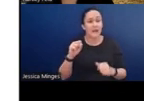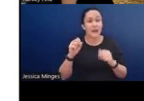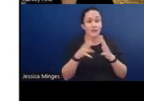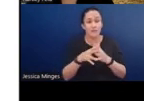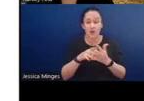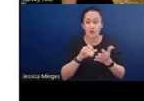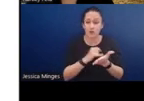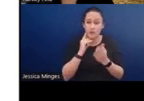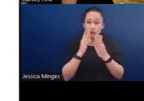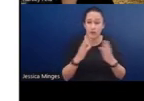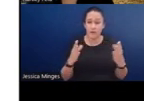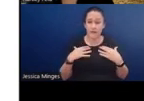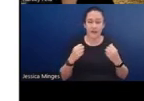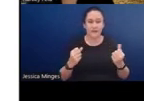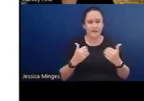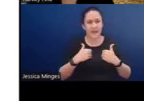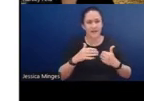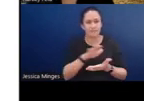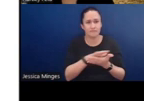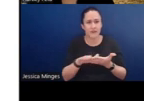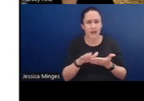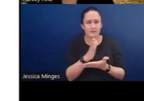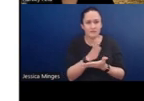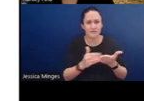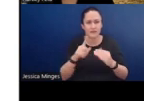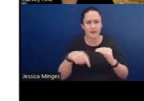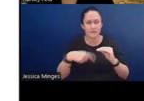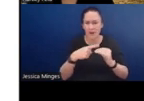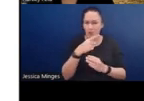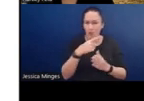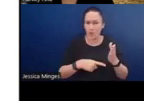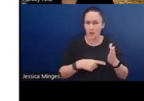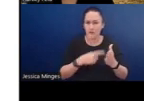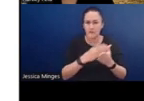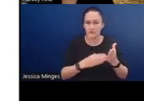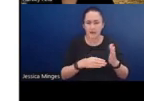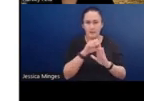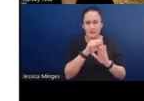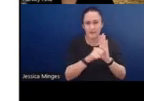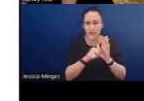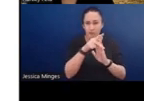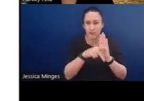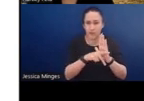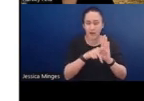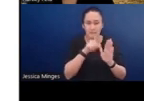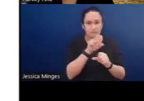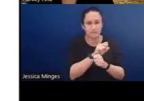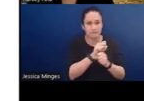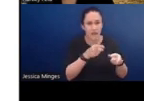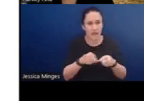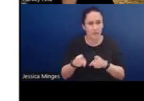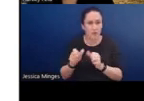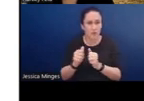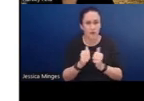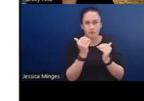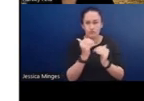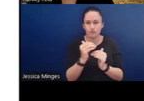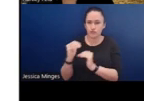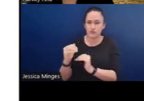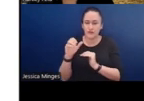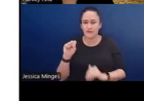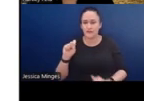recently had a nice piece about what some of the state policies are that are happening in restrictive states that